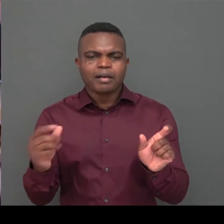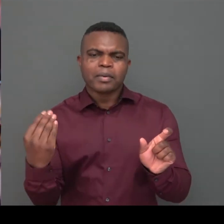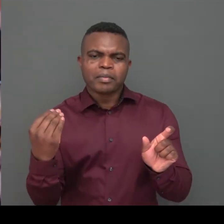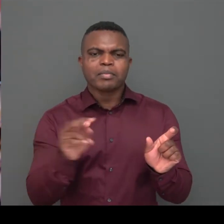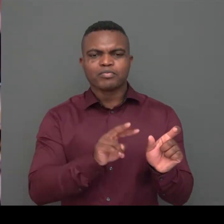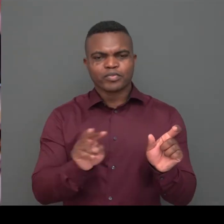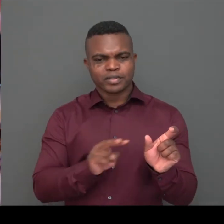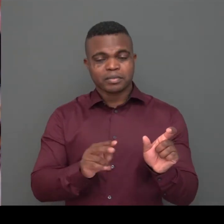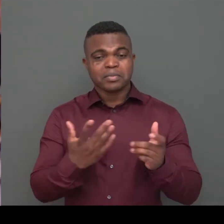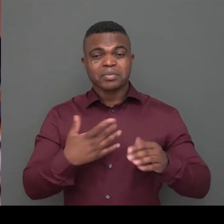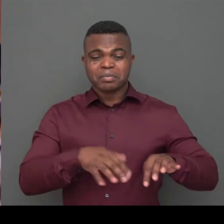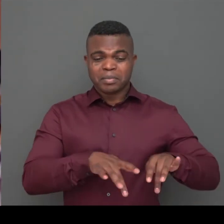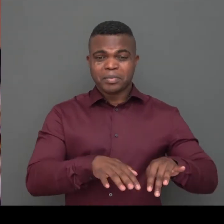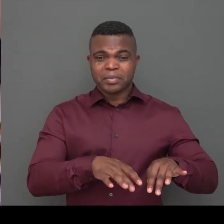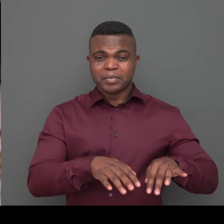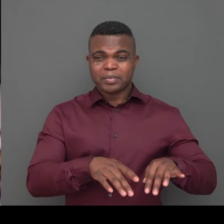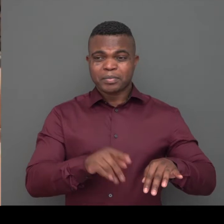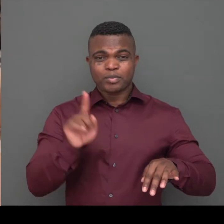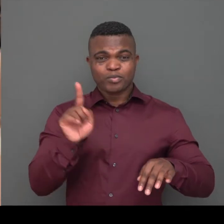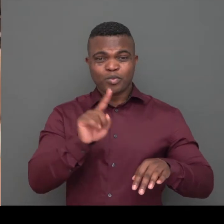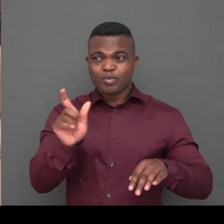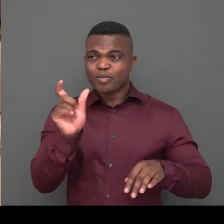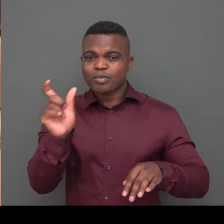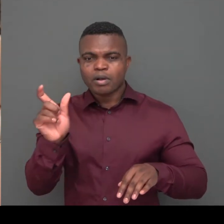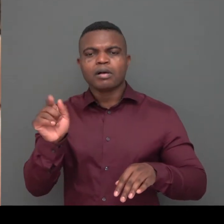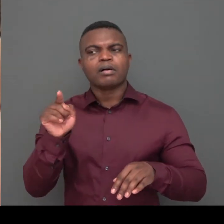a word wrong, it notifies me.